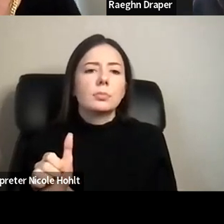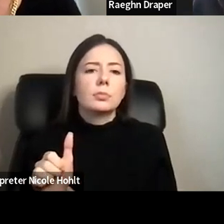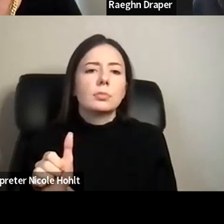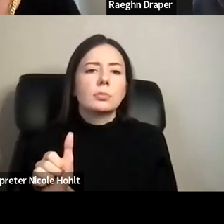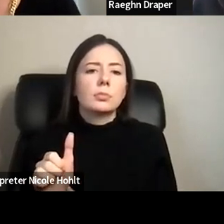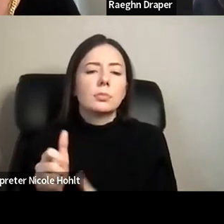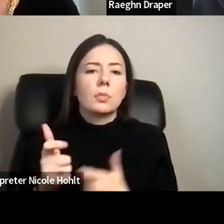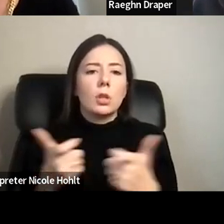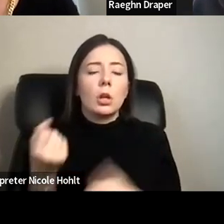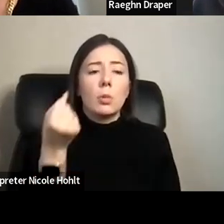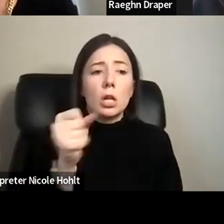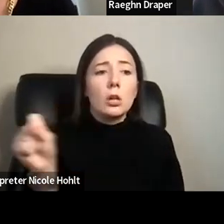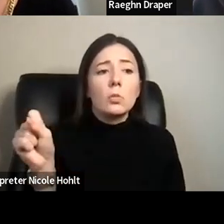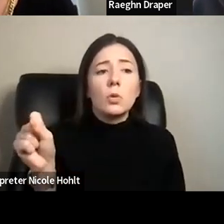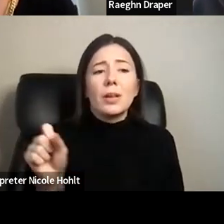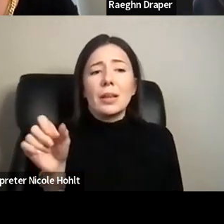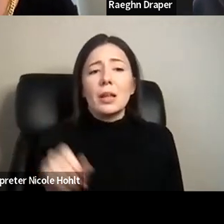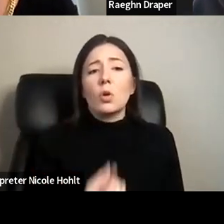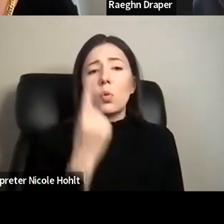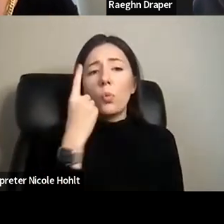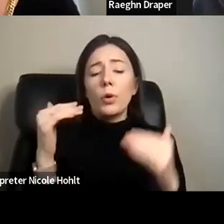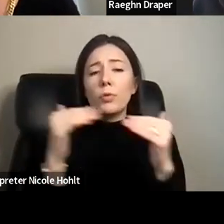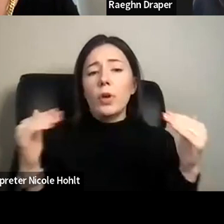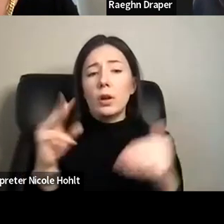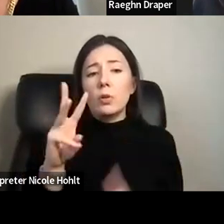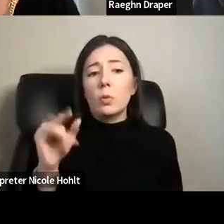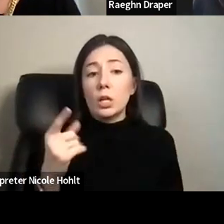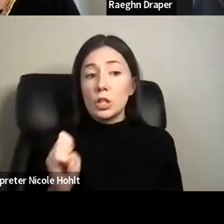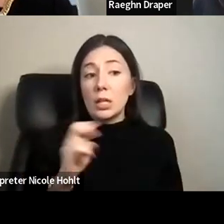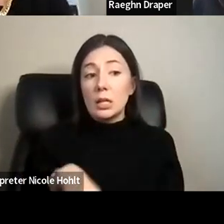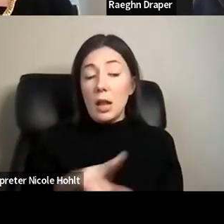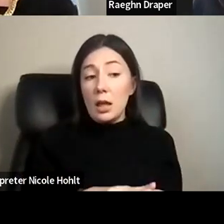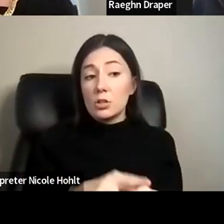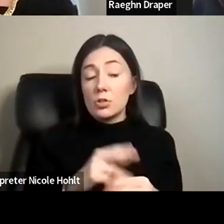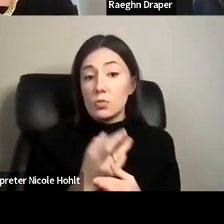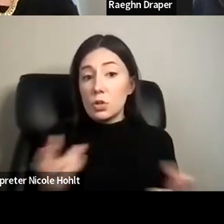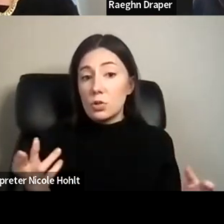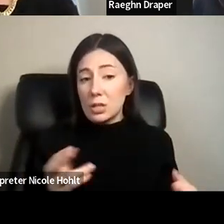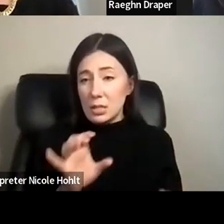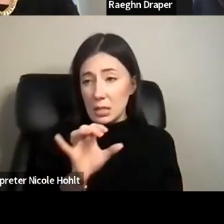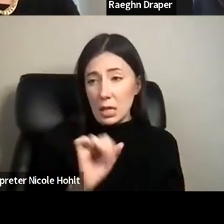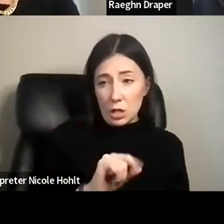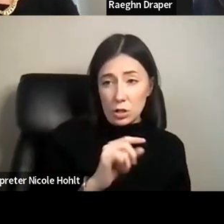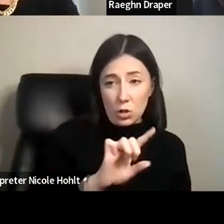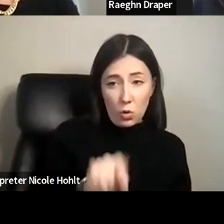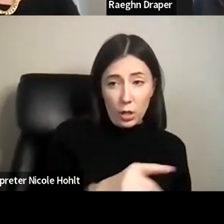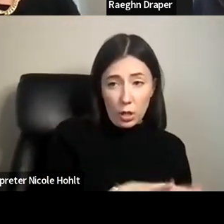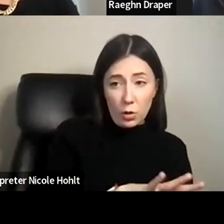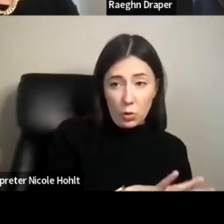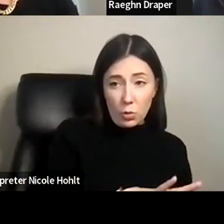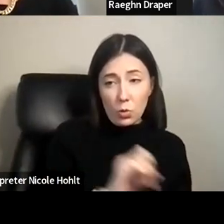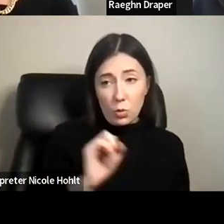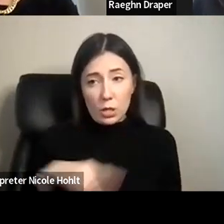within One Fair Wage, like national resources that people can access, or just only local? Oh, no, we have